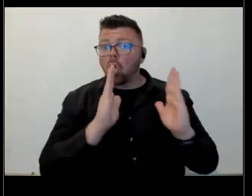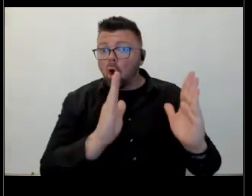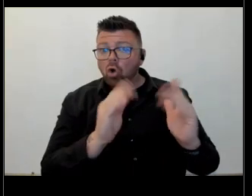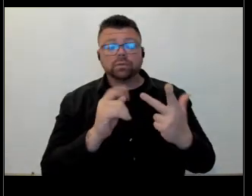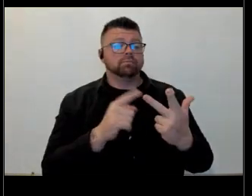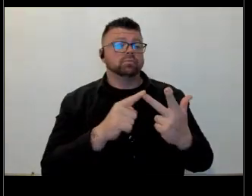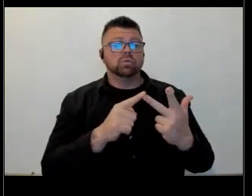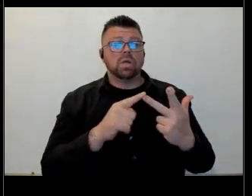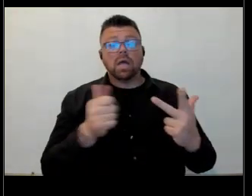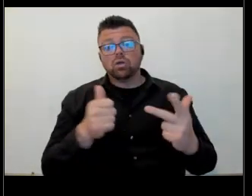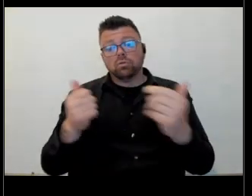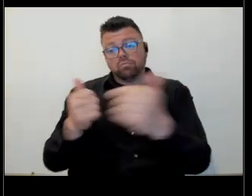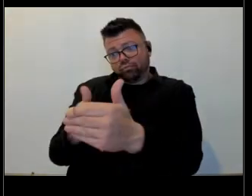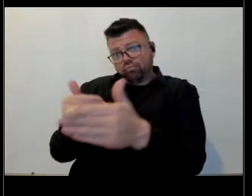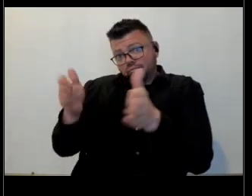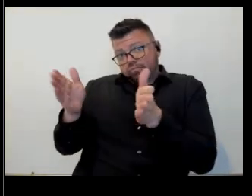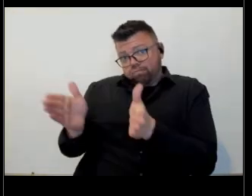corridors,